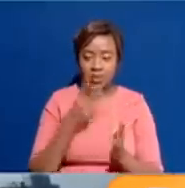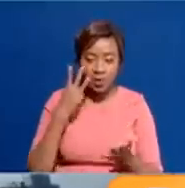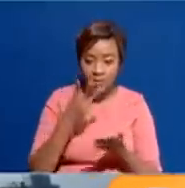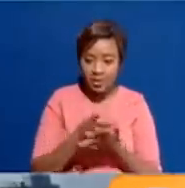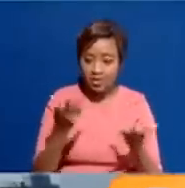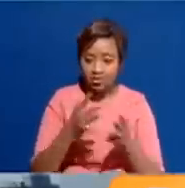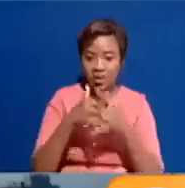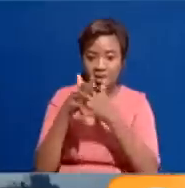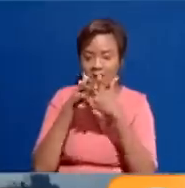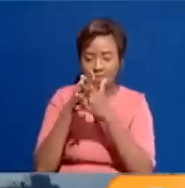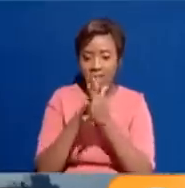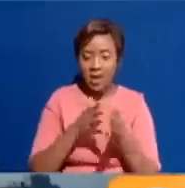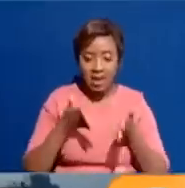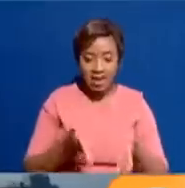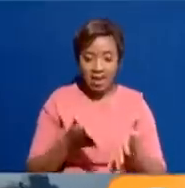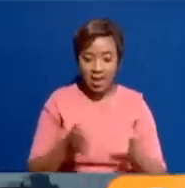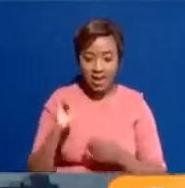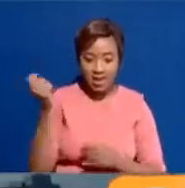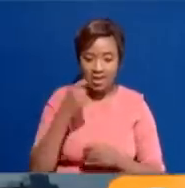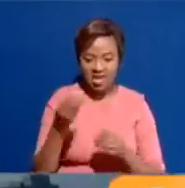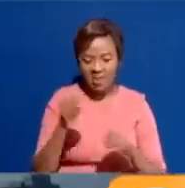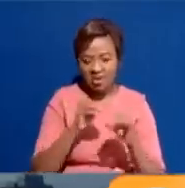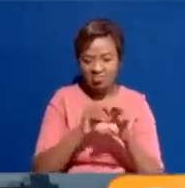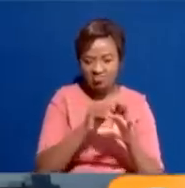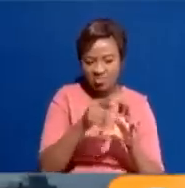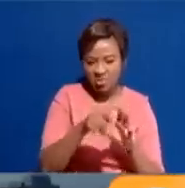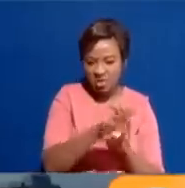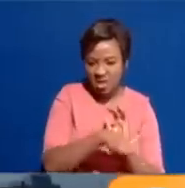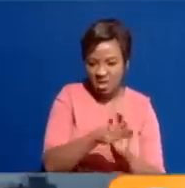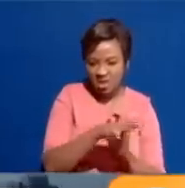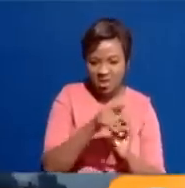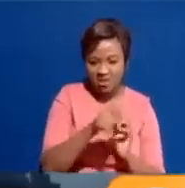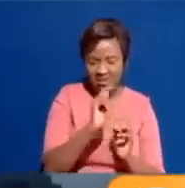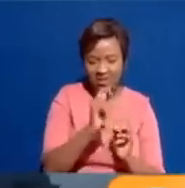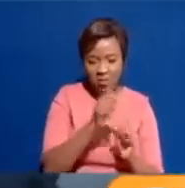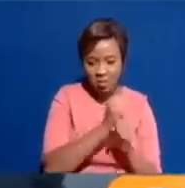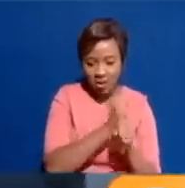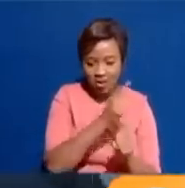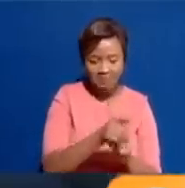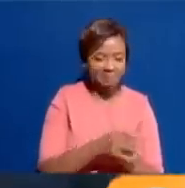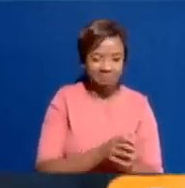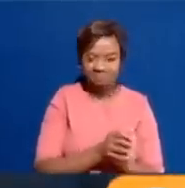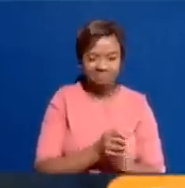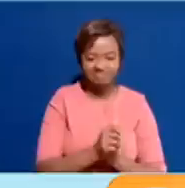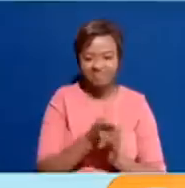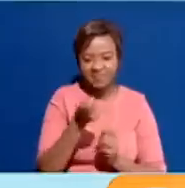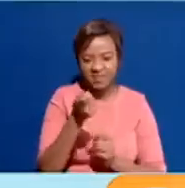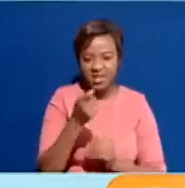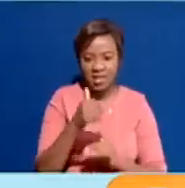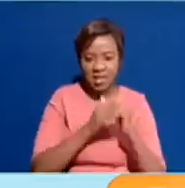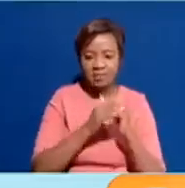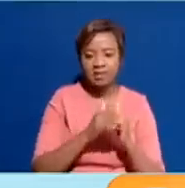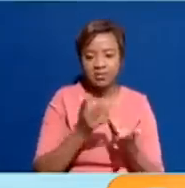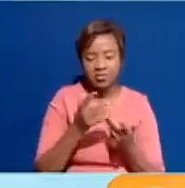She says current Kenyan investment in the space economy is limited, necessitating partnerships for satellite launches for